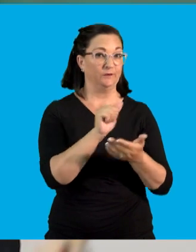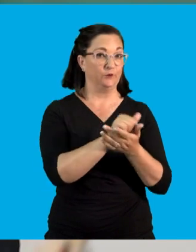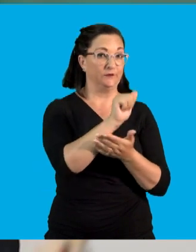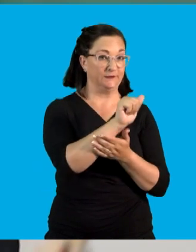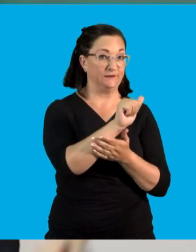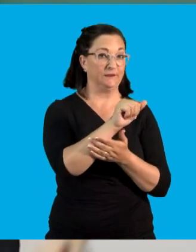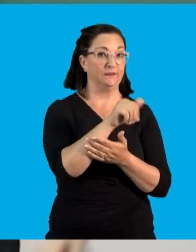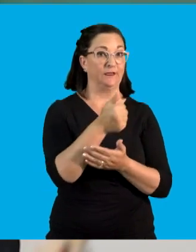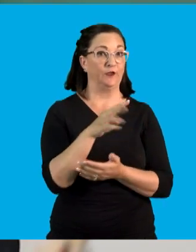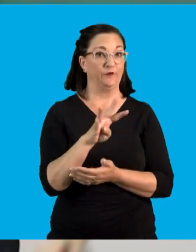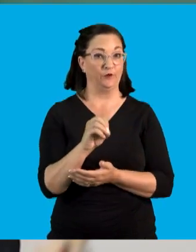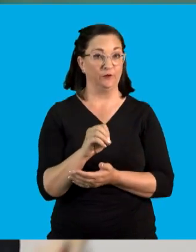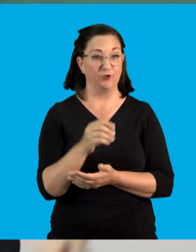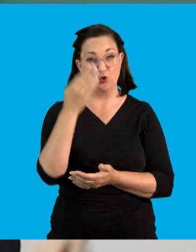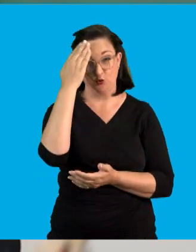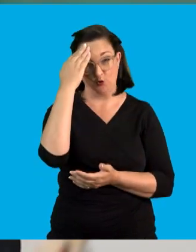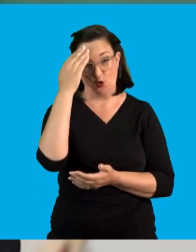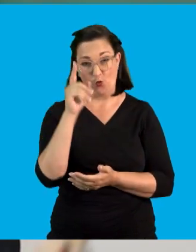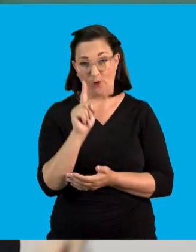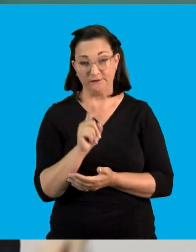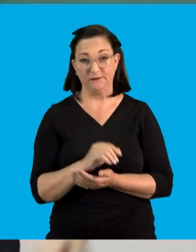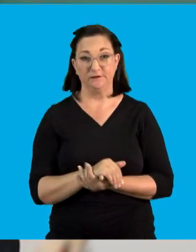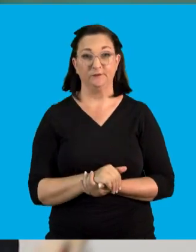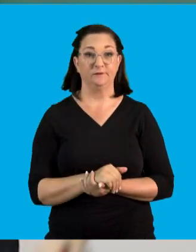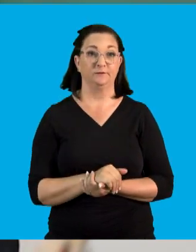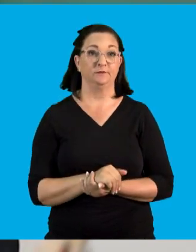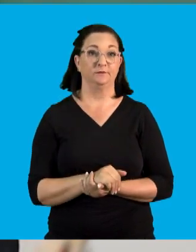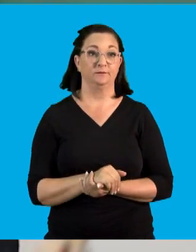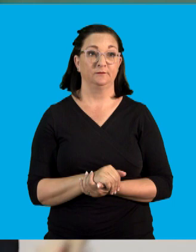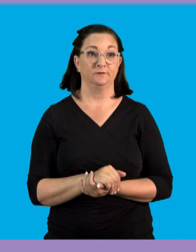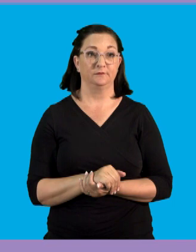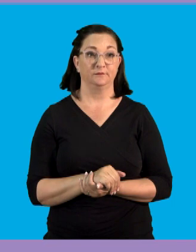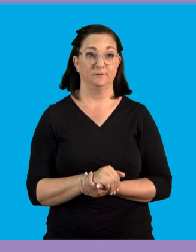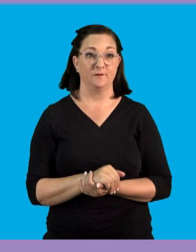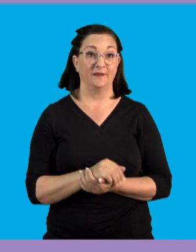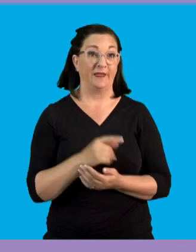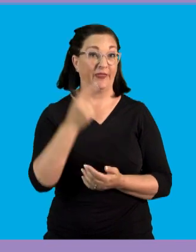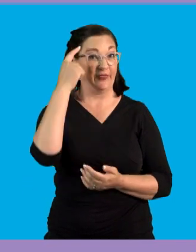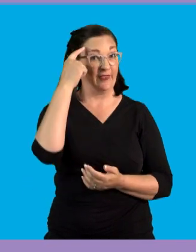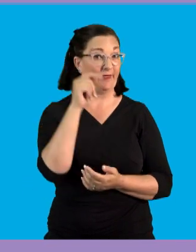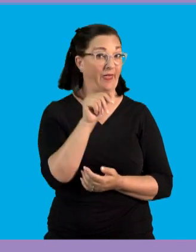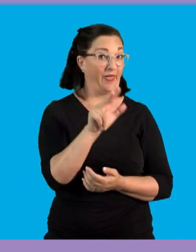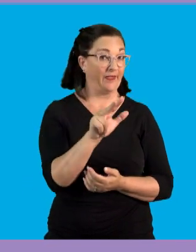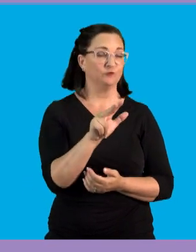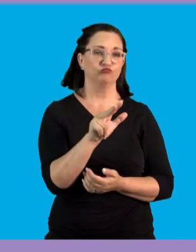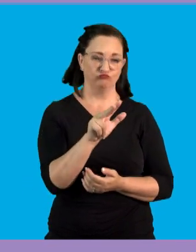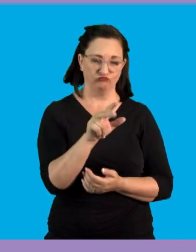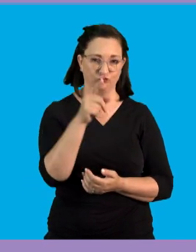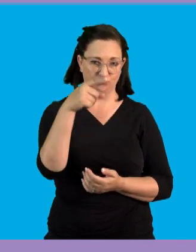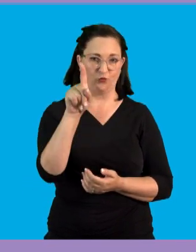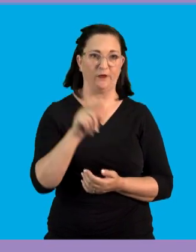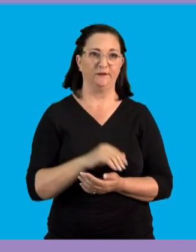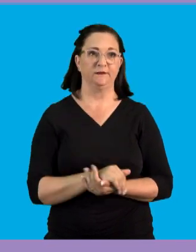16 and 40. Do you know what that highest common factor is? If you were thinking of 8, then you